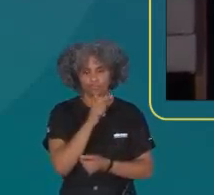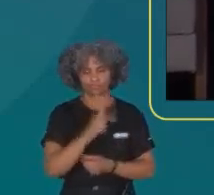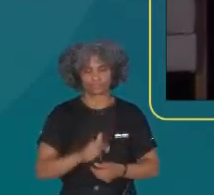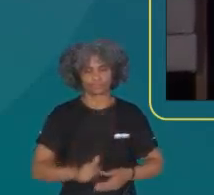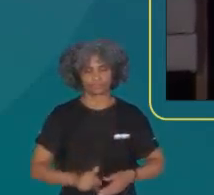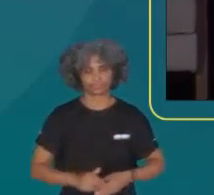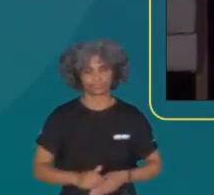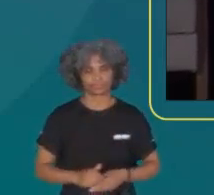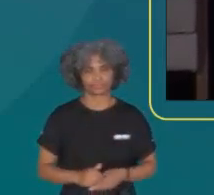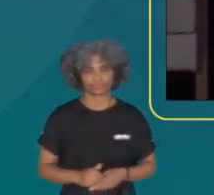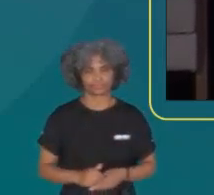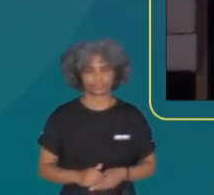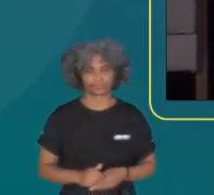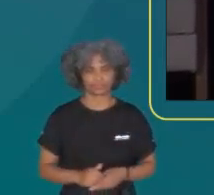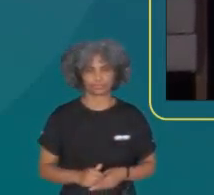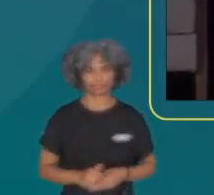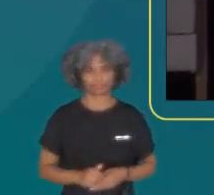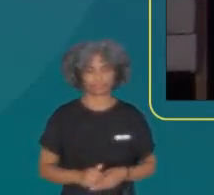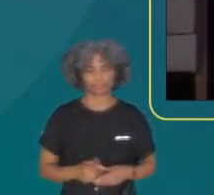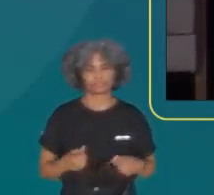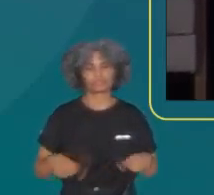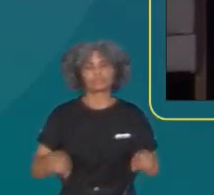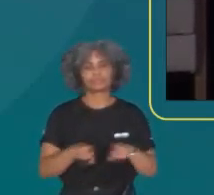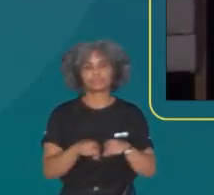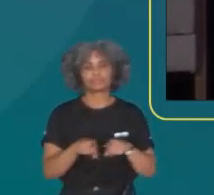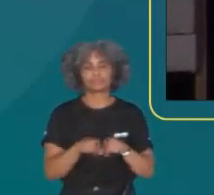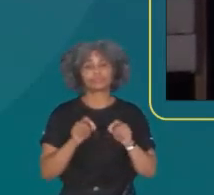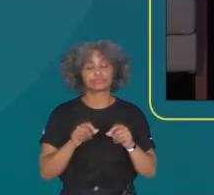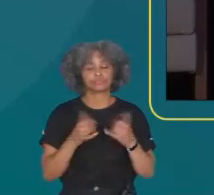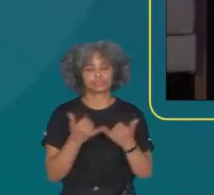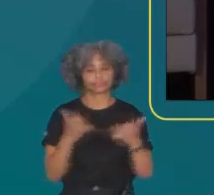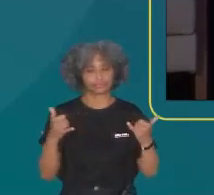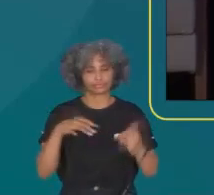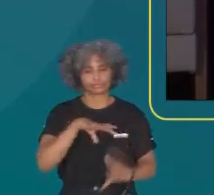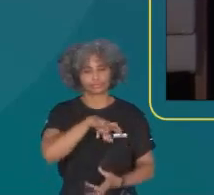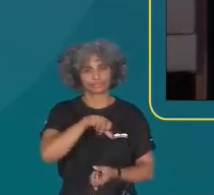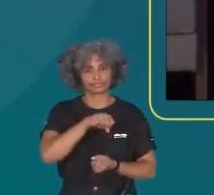Also, renewable energy. Okay, there it goes. I can hear myself now.